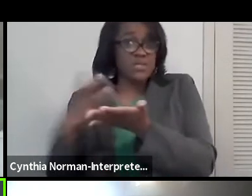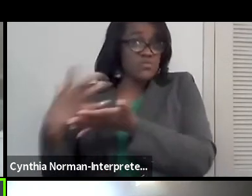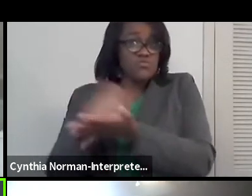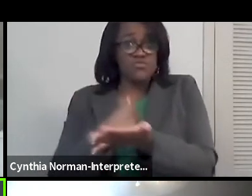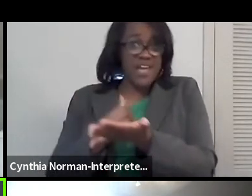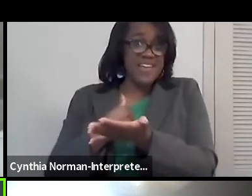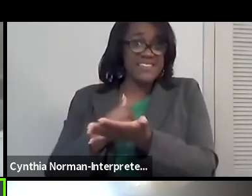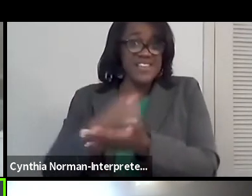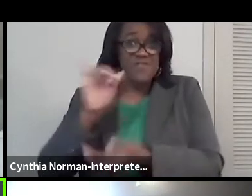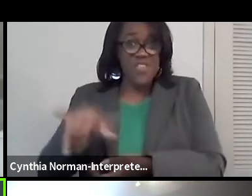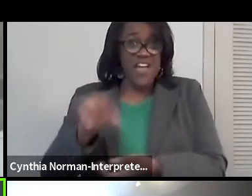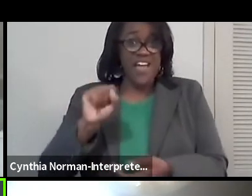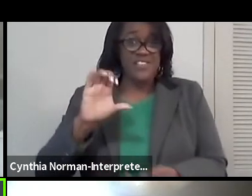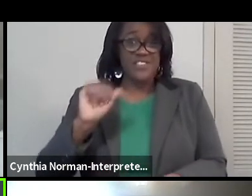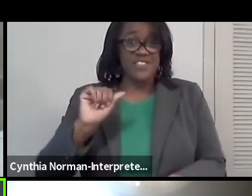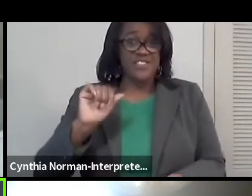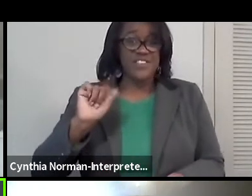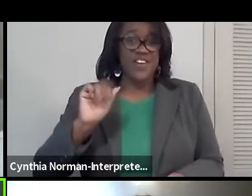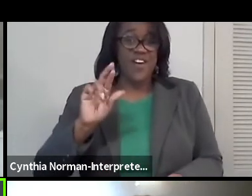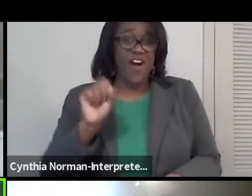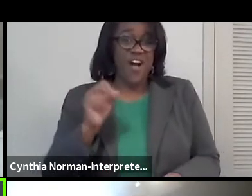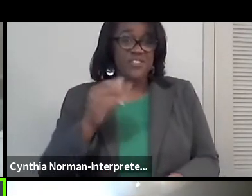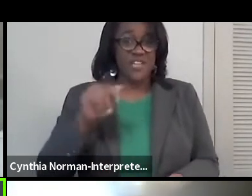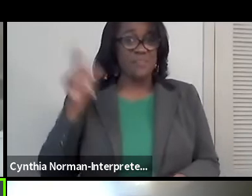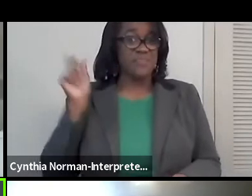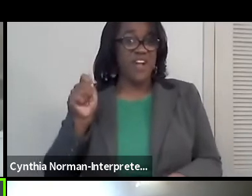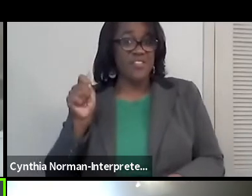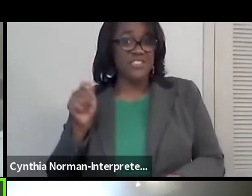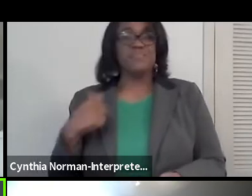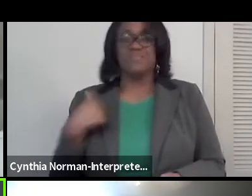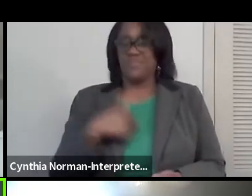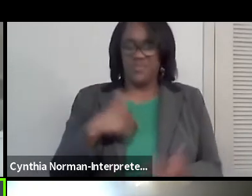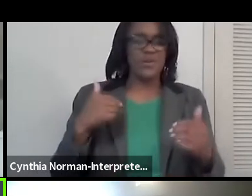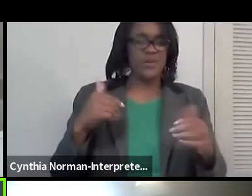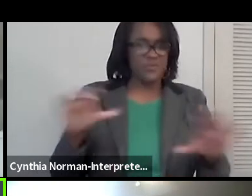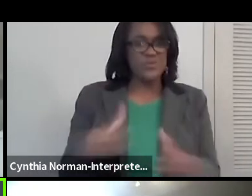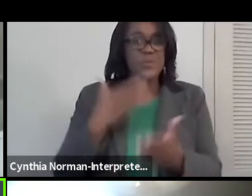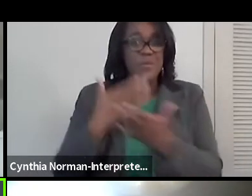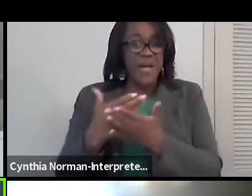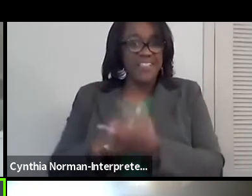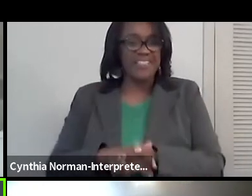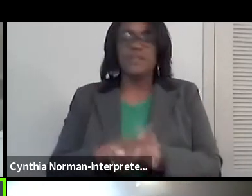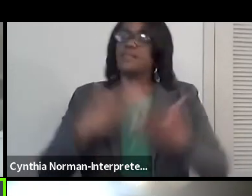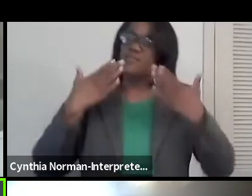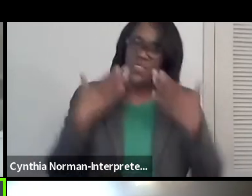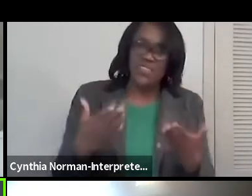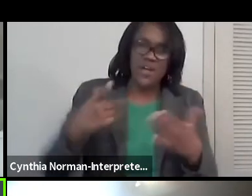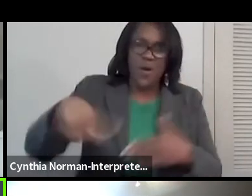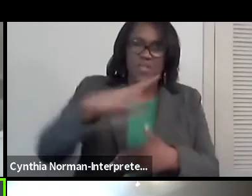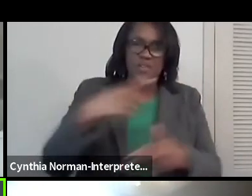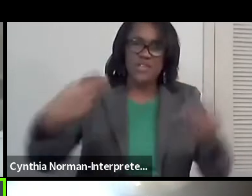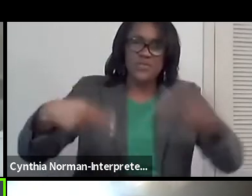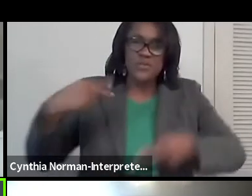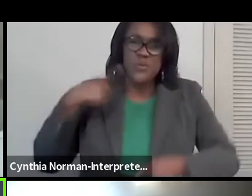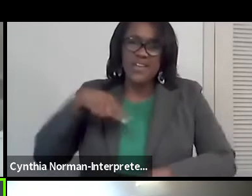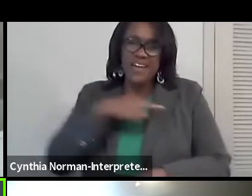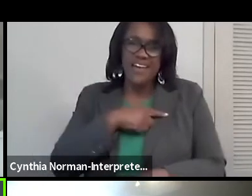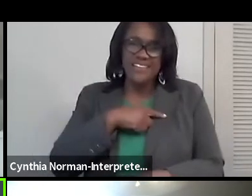on that scholarship. So I think we're doing pretty well. So again, thank you guys for joining us,